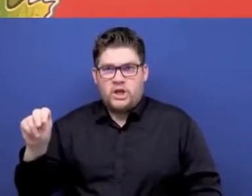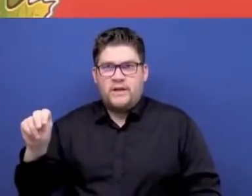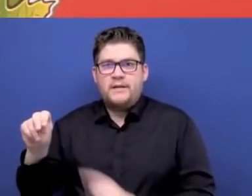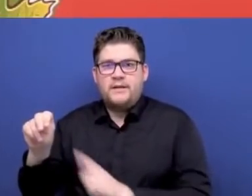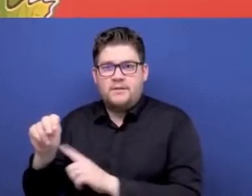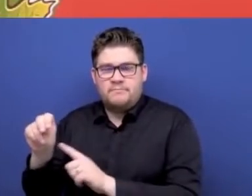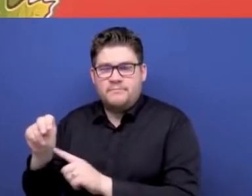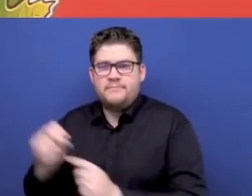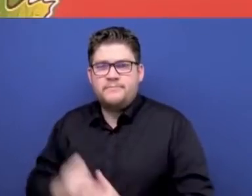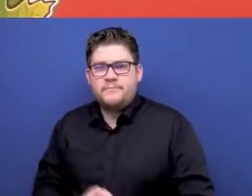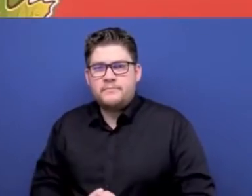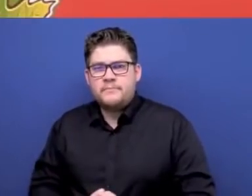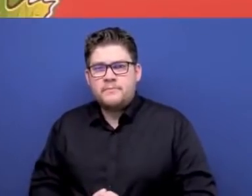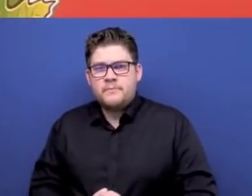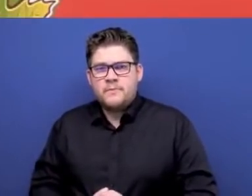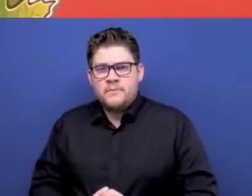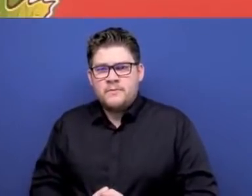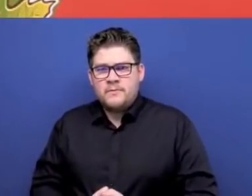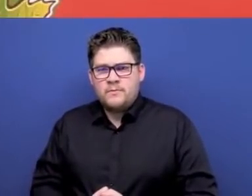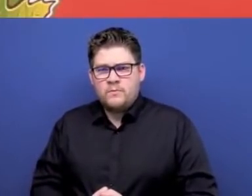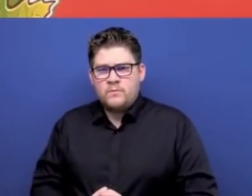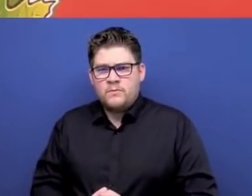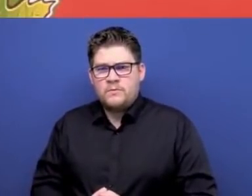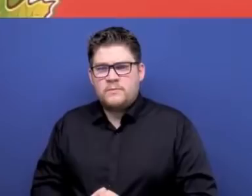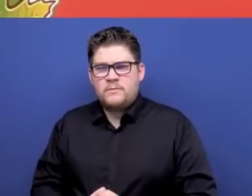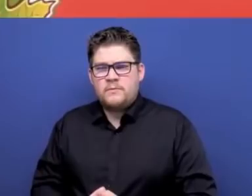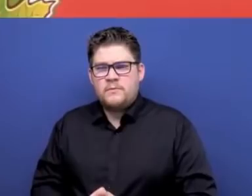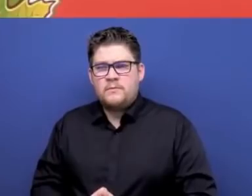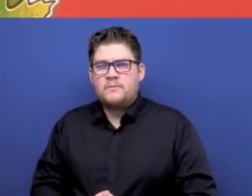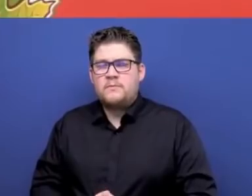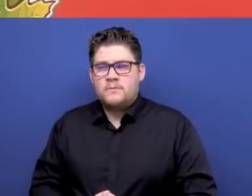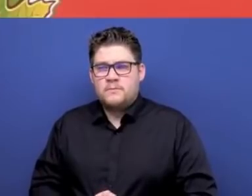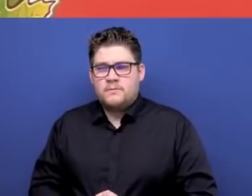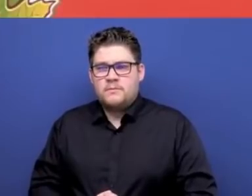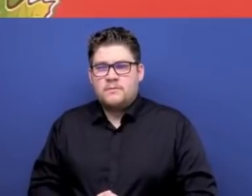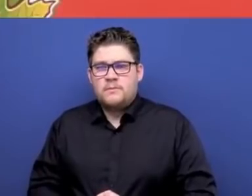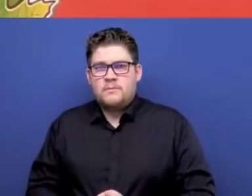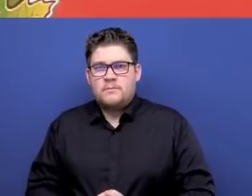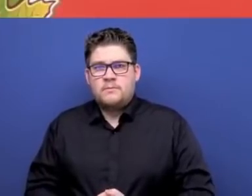Vernon forces going to be deployed onto? Thank you.